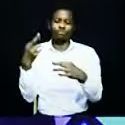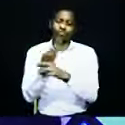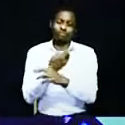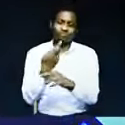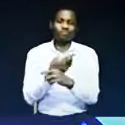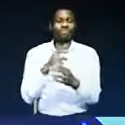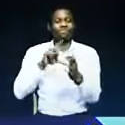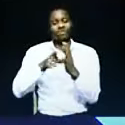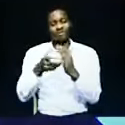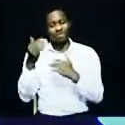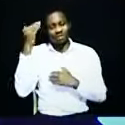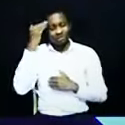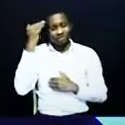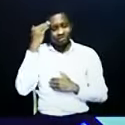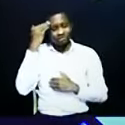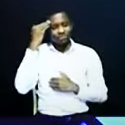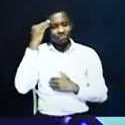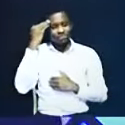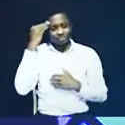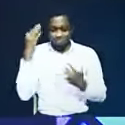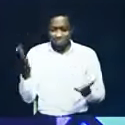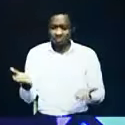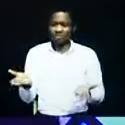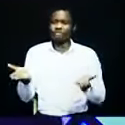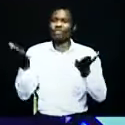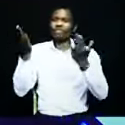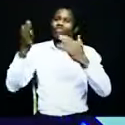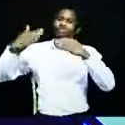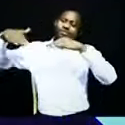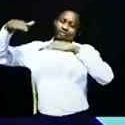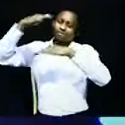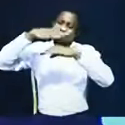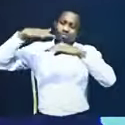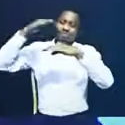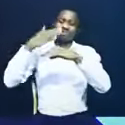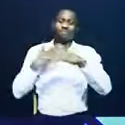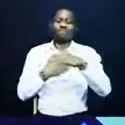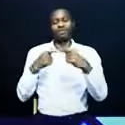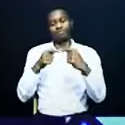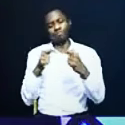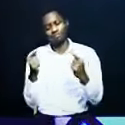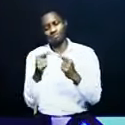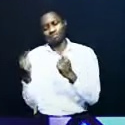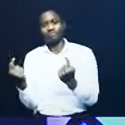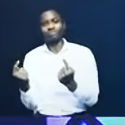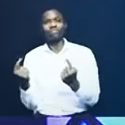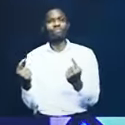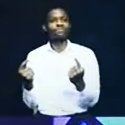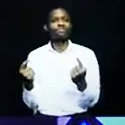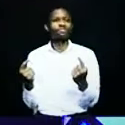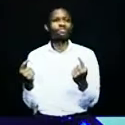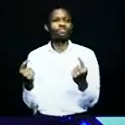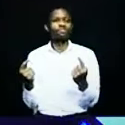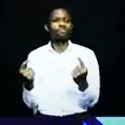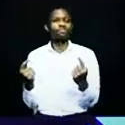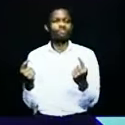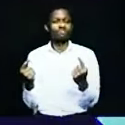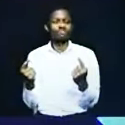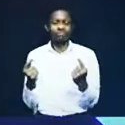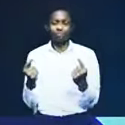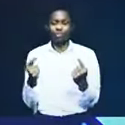my head will be exalted above the enemies who